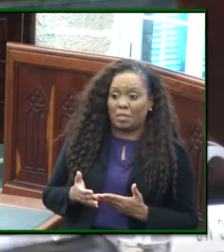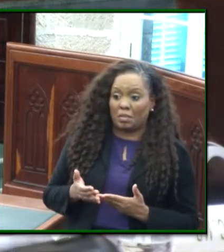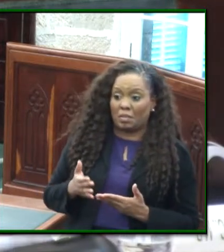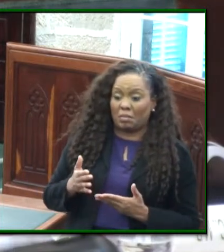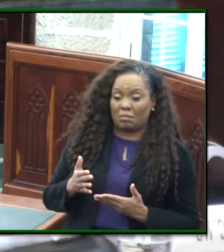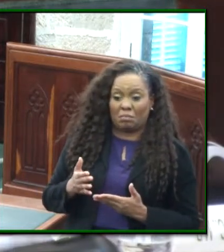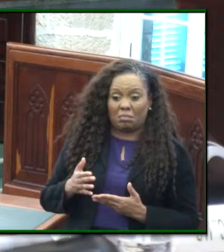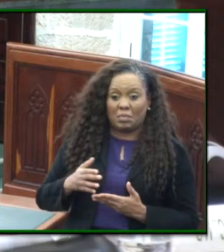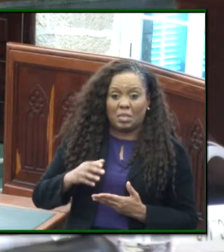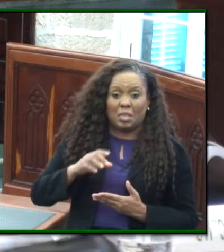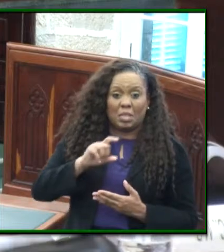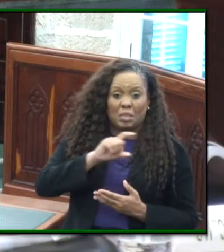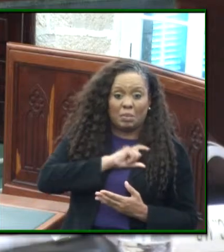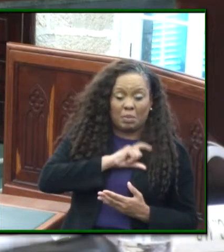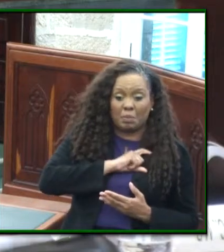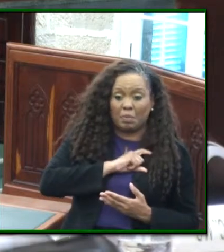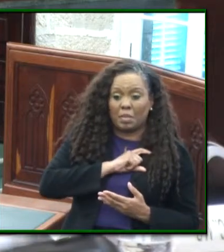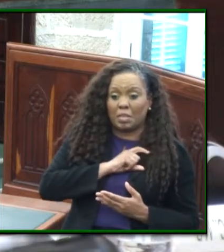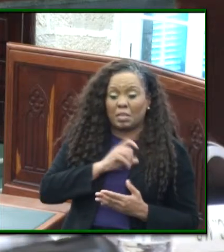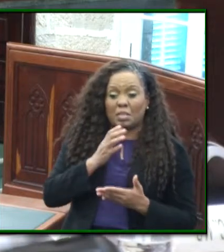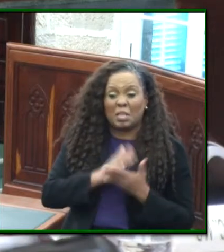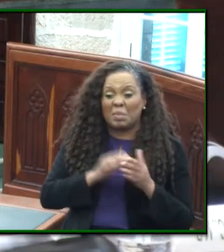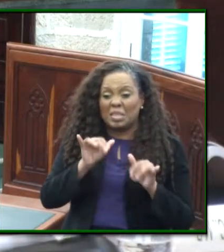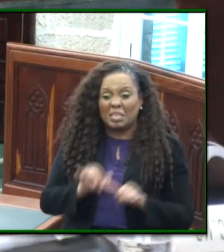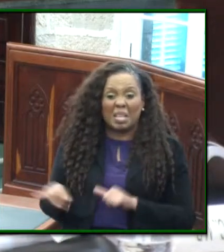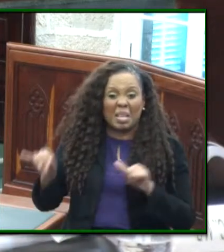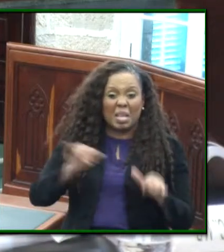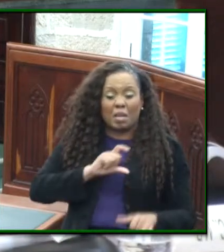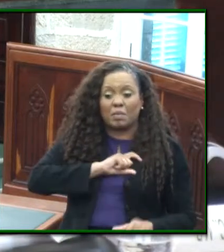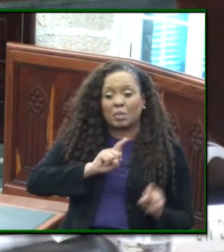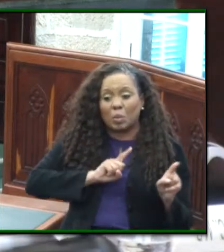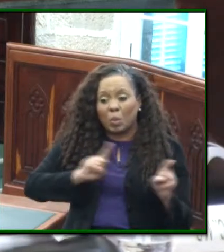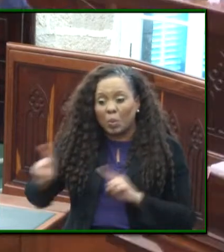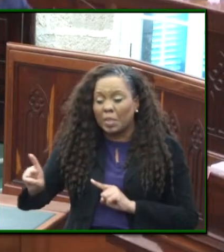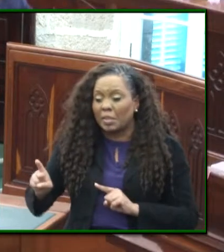are obviously doing a lot of the investigations as well.